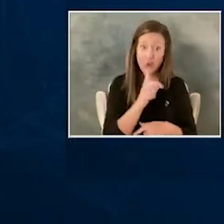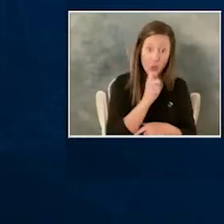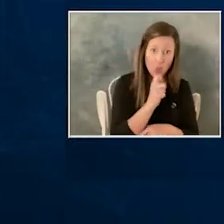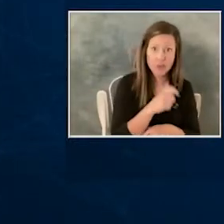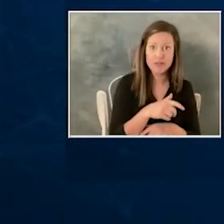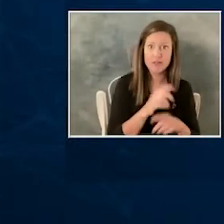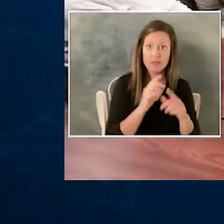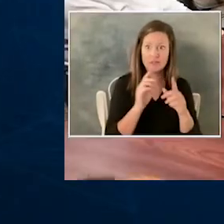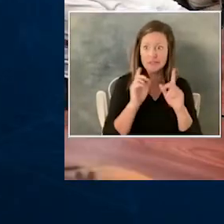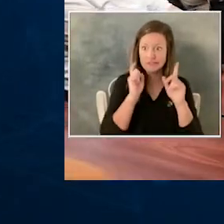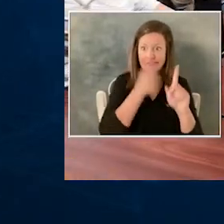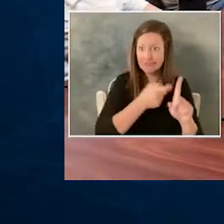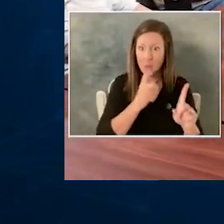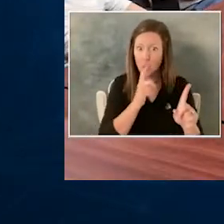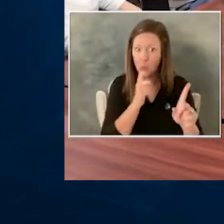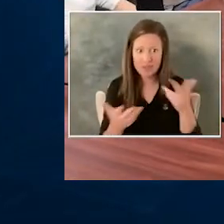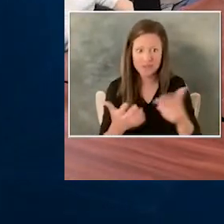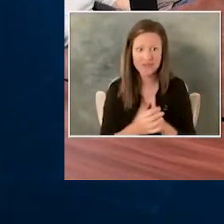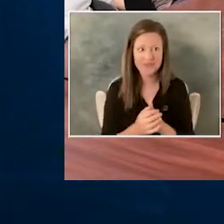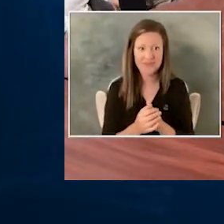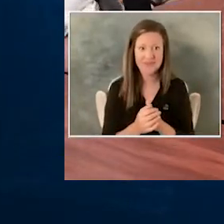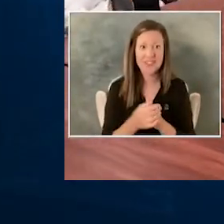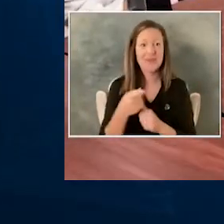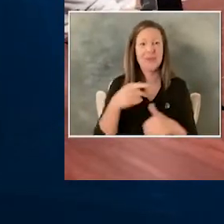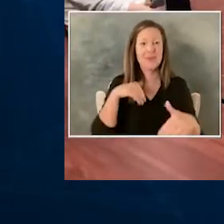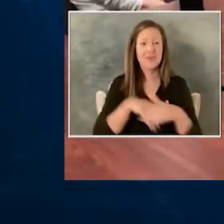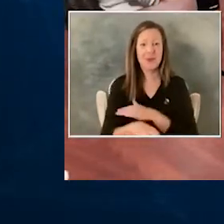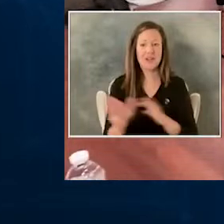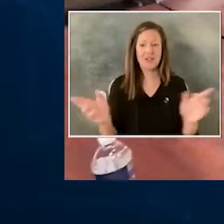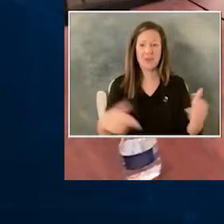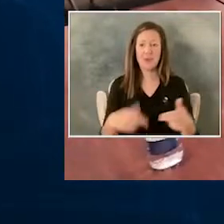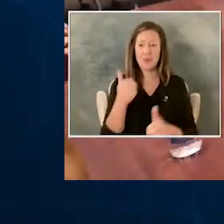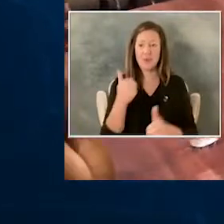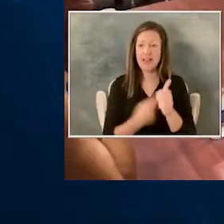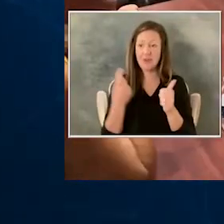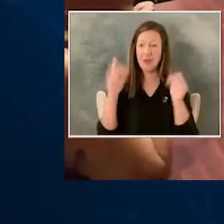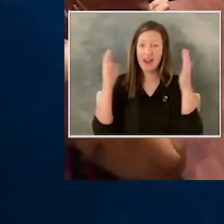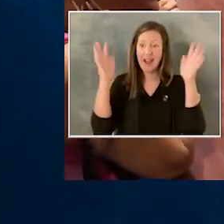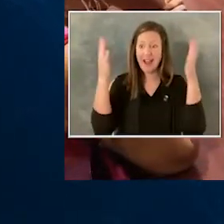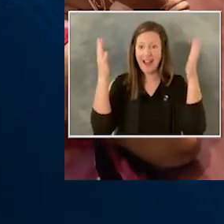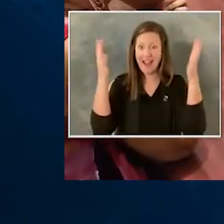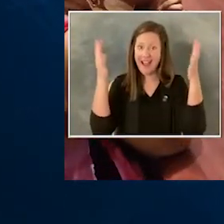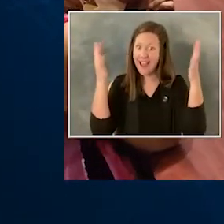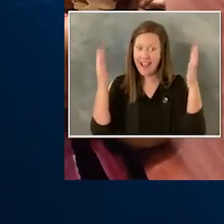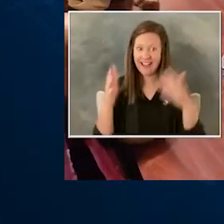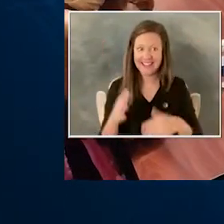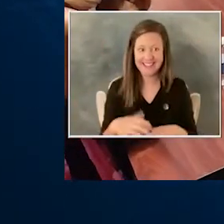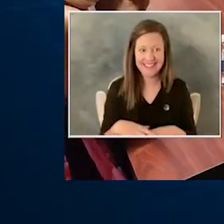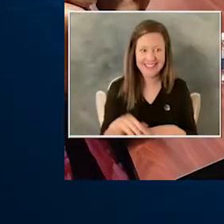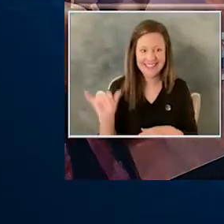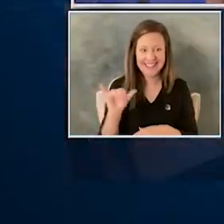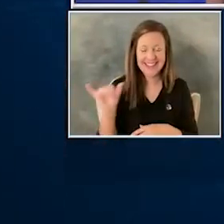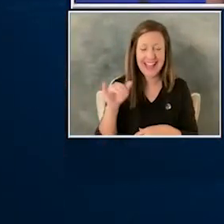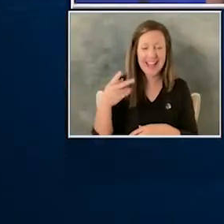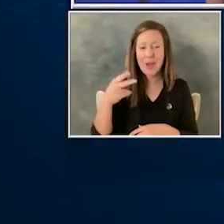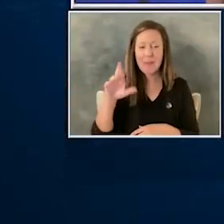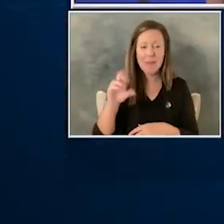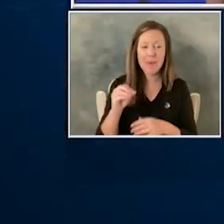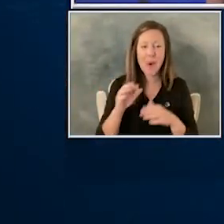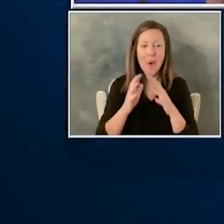where. When you walked into the room, did you get a standing ovation, or like a professional wrestler walking into the ring? Everybody